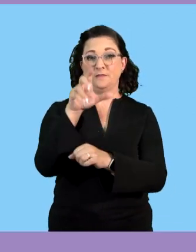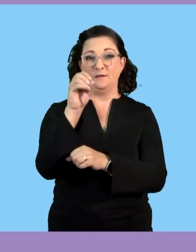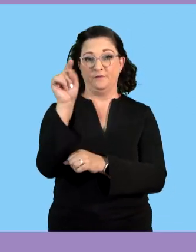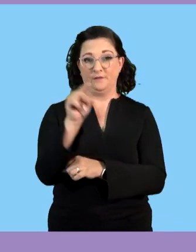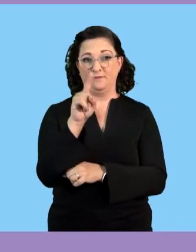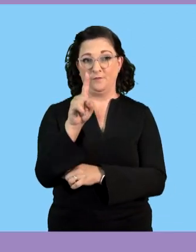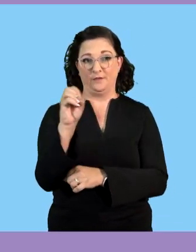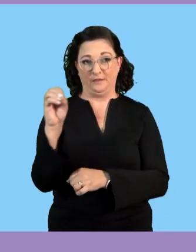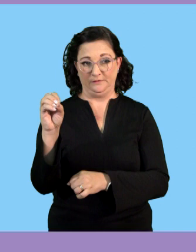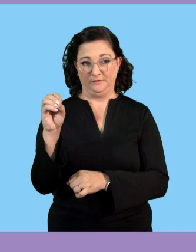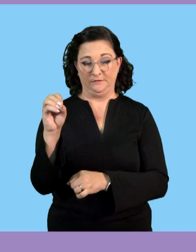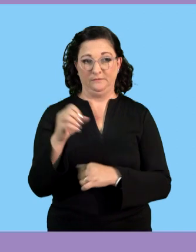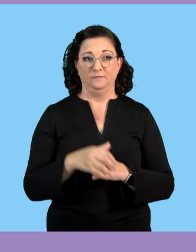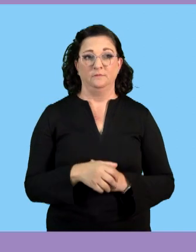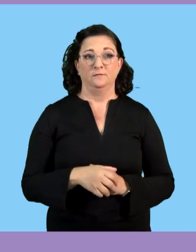70%